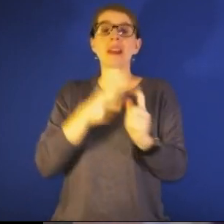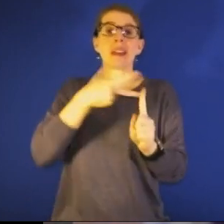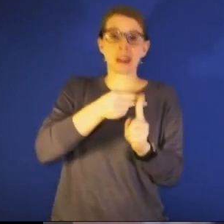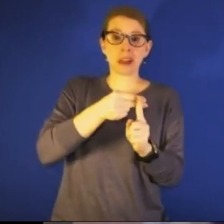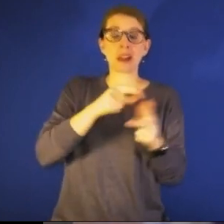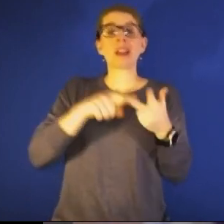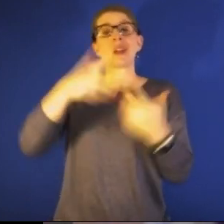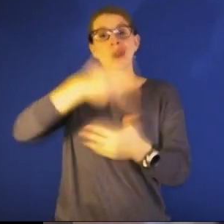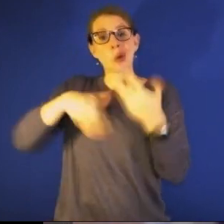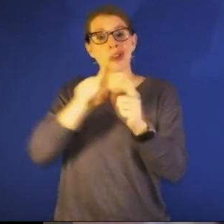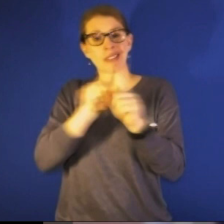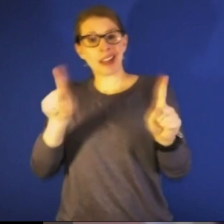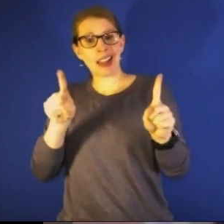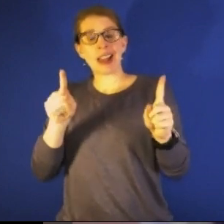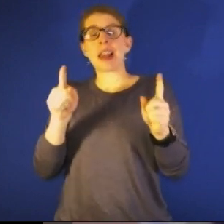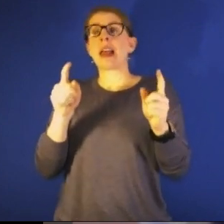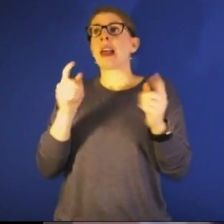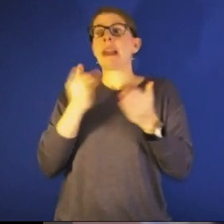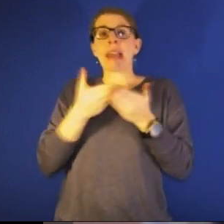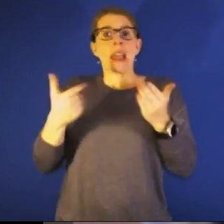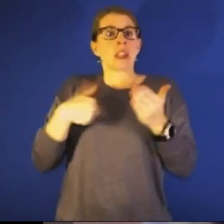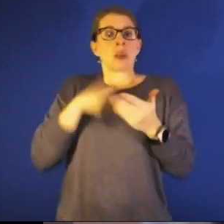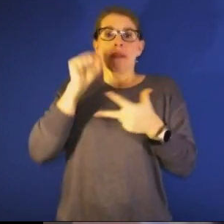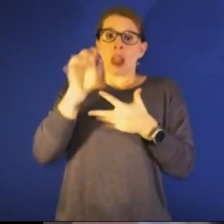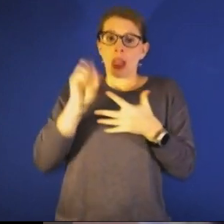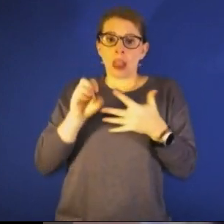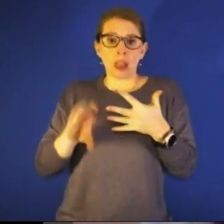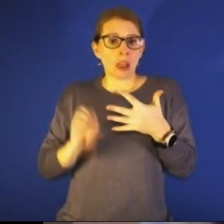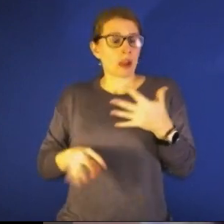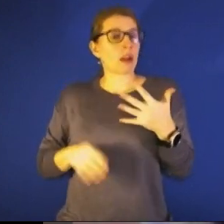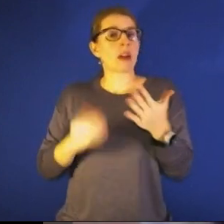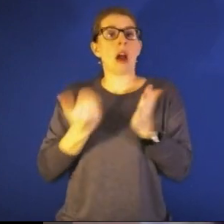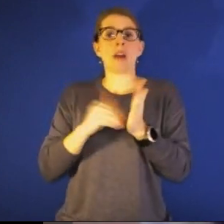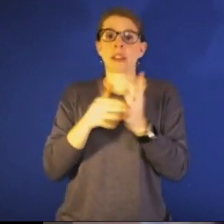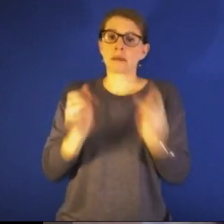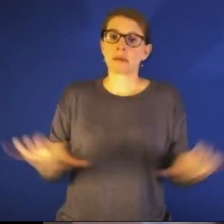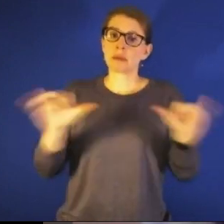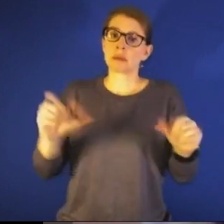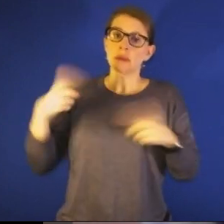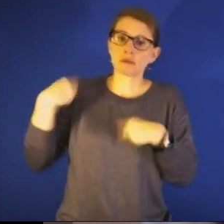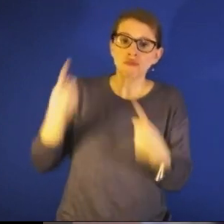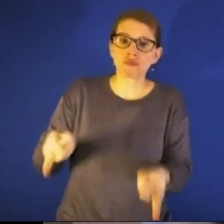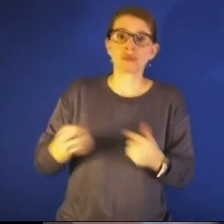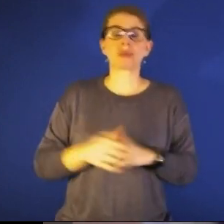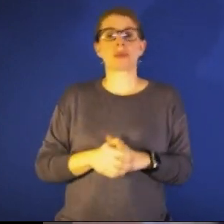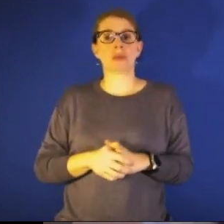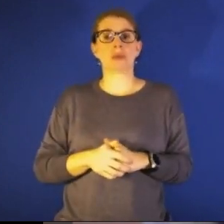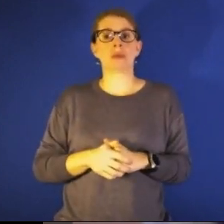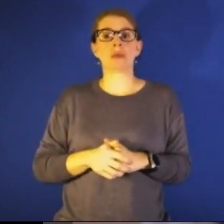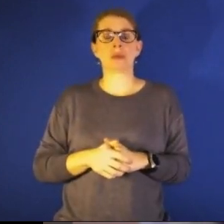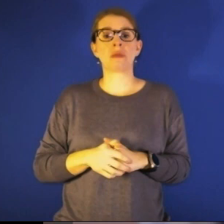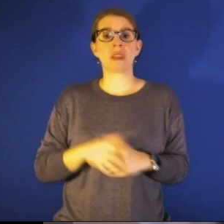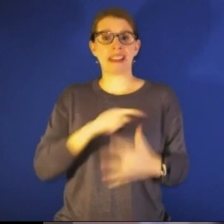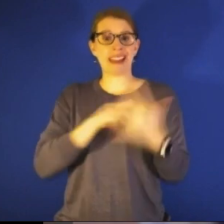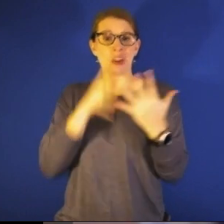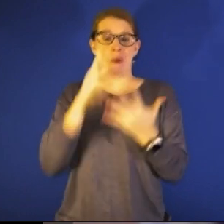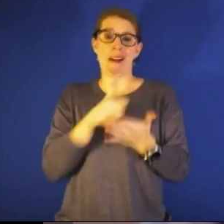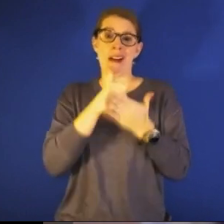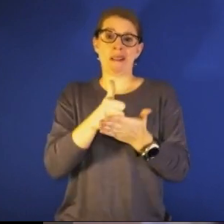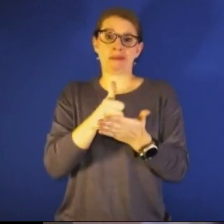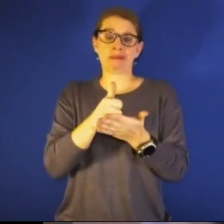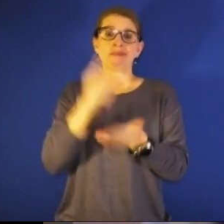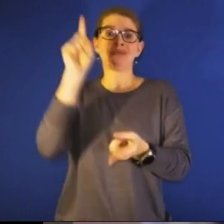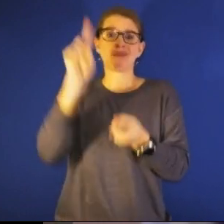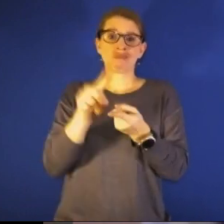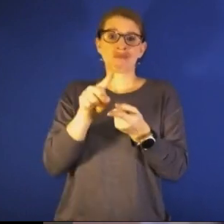things that we talked about extensively the other day, those all are differences that we can make. And if we